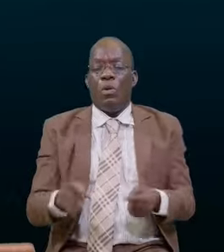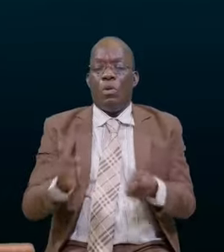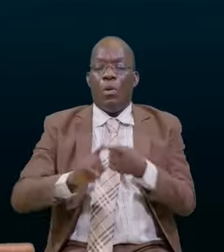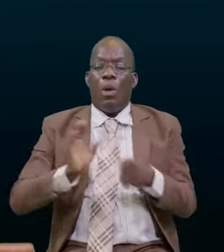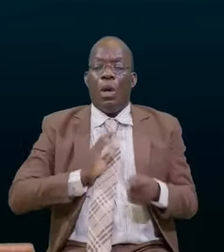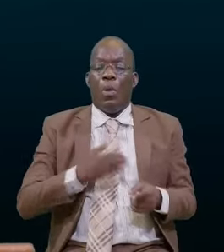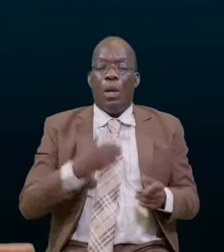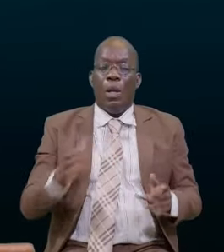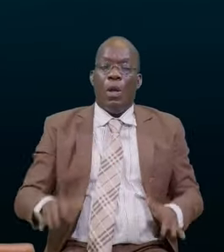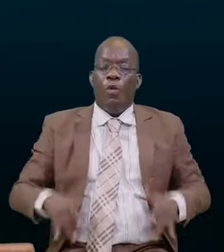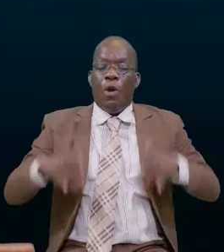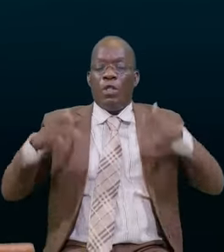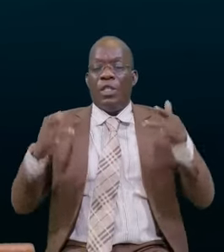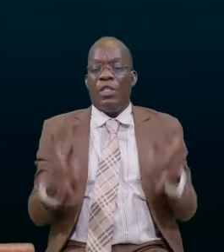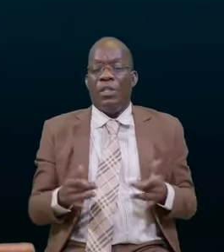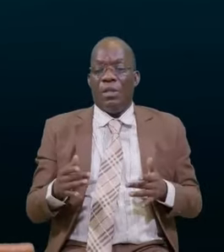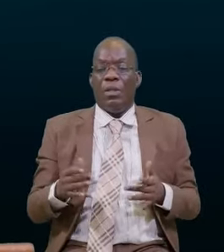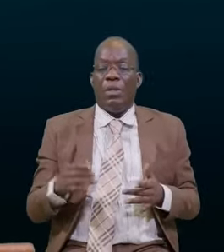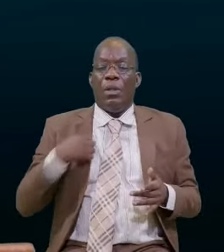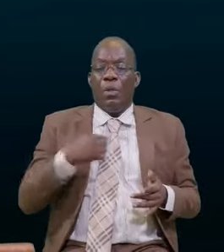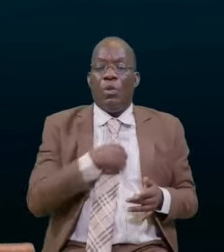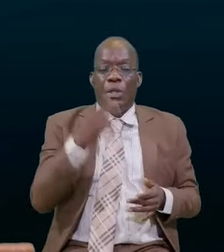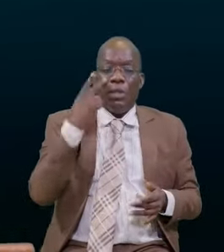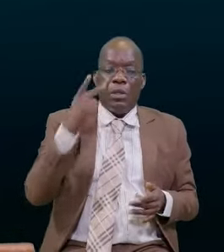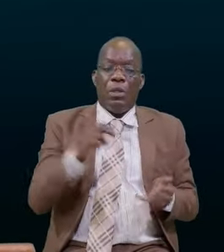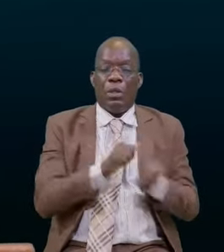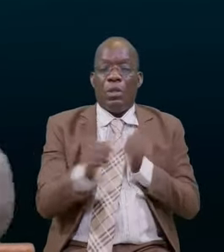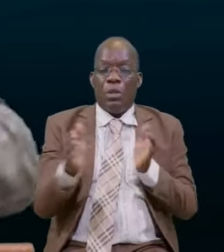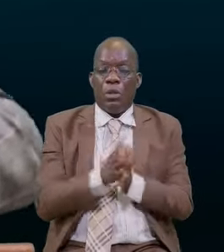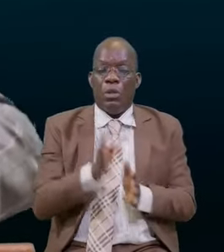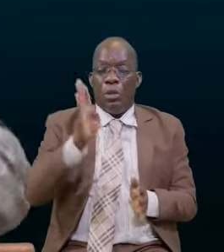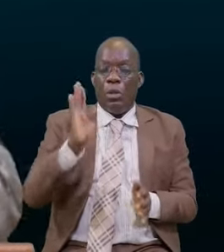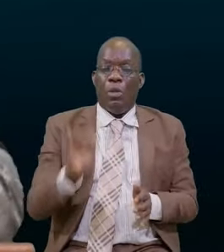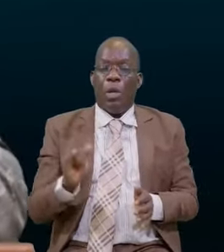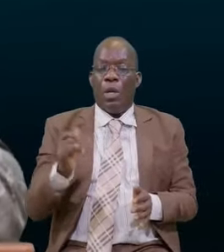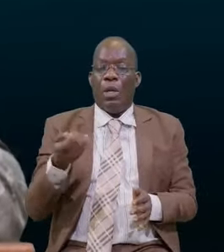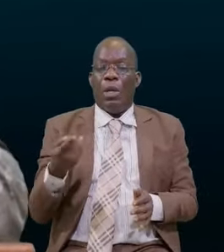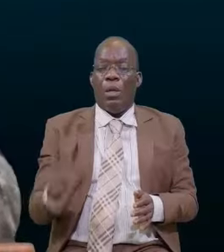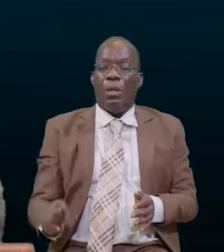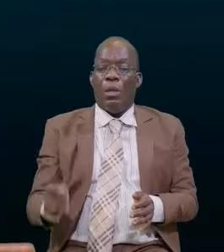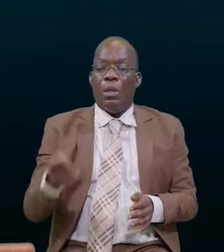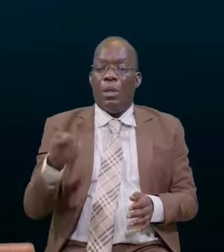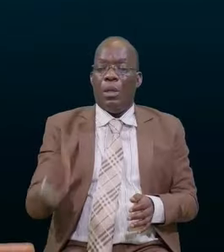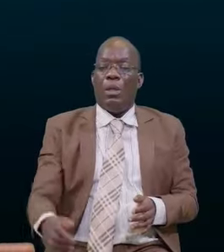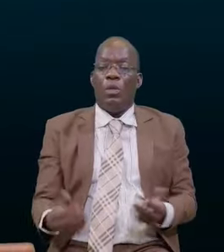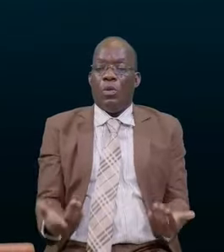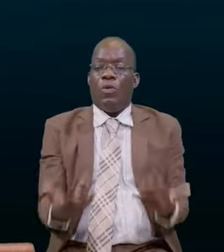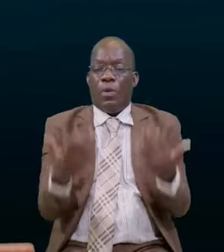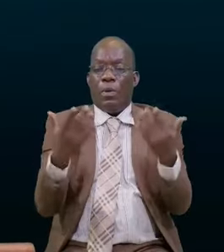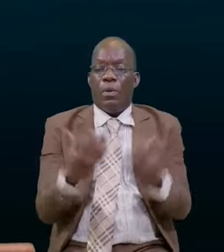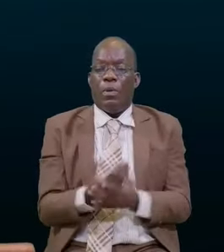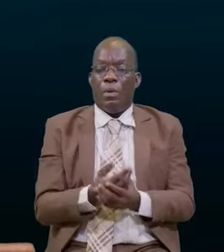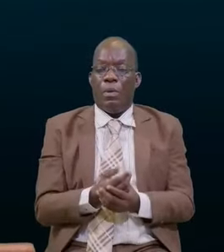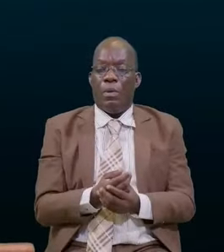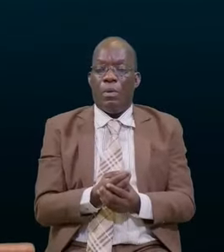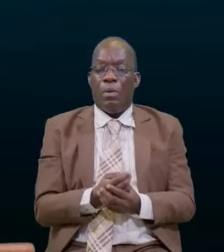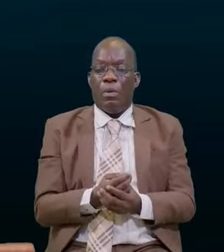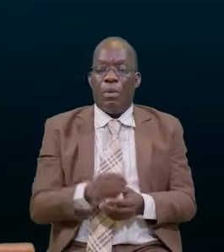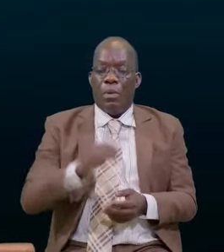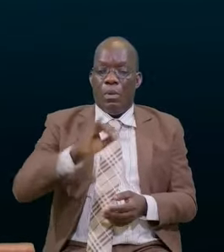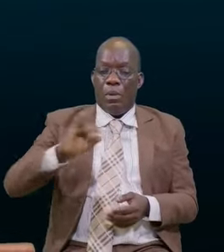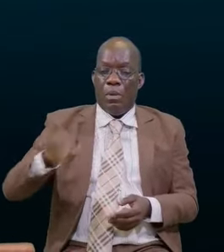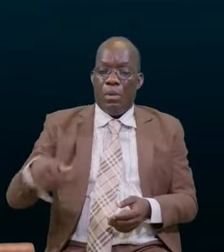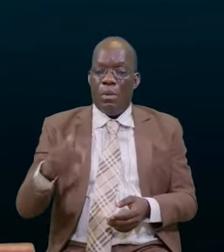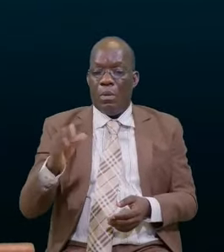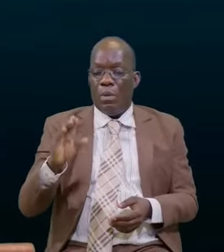destruction by the little fire destruction by the little fire the Book of James chapter 3 I read